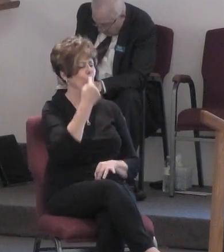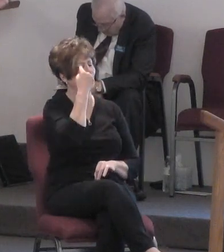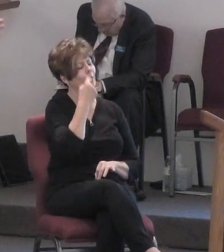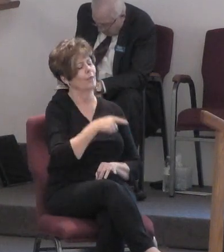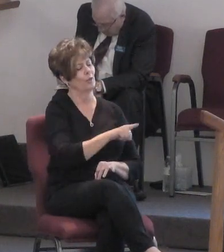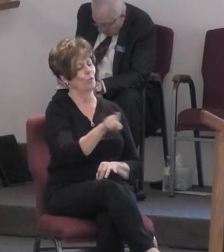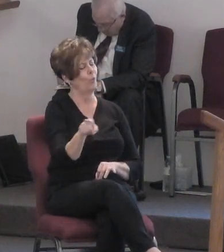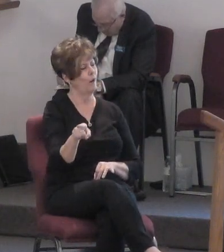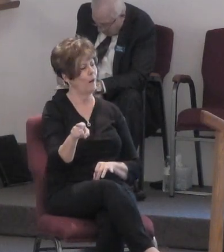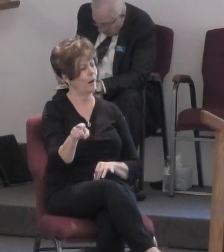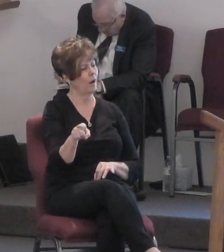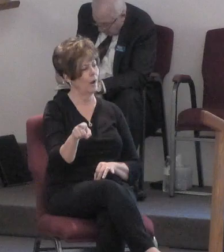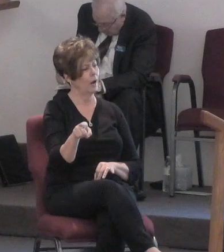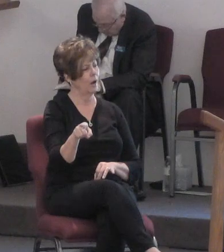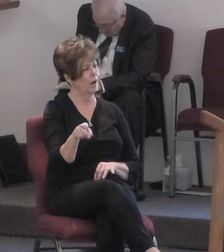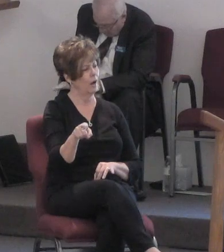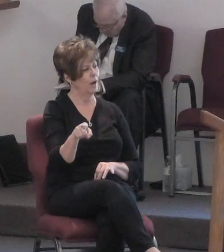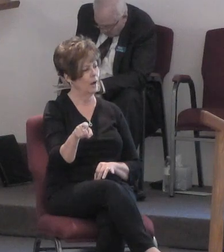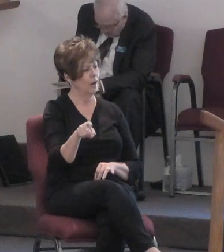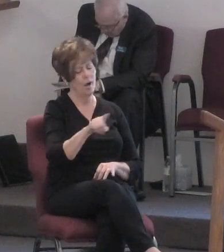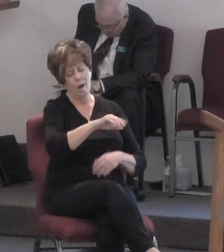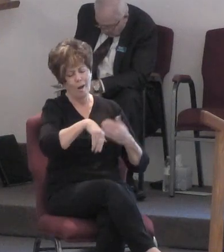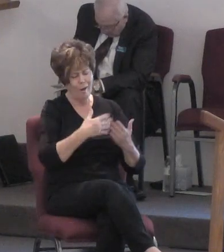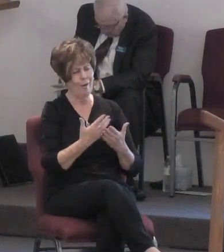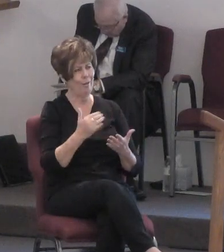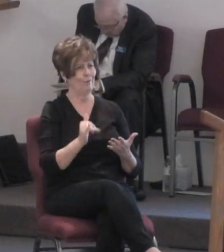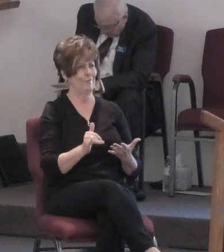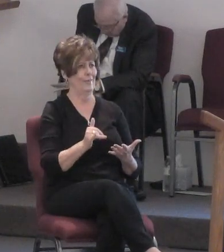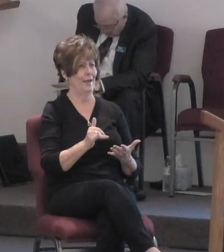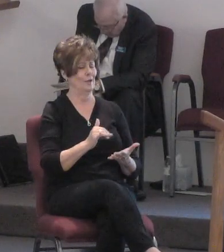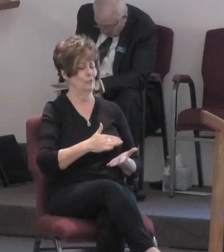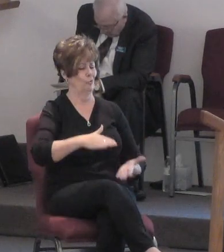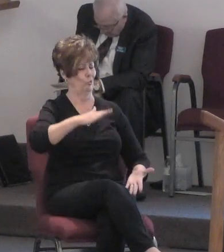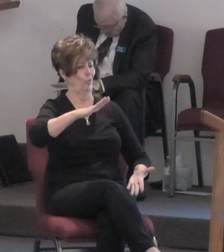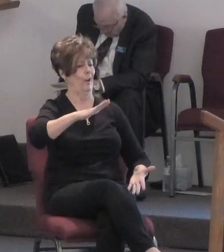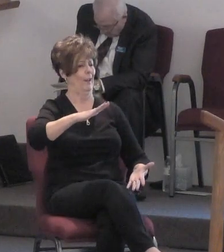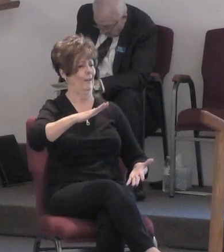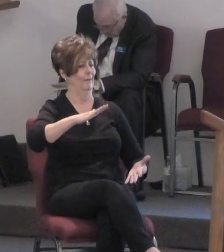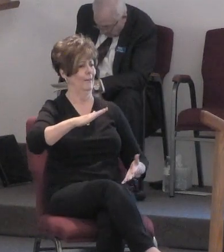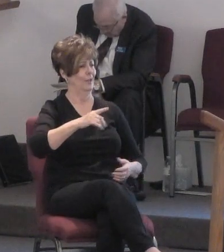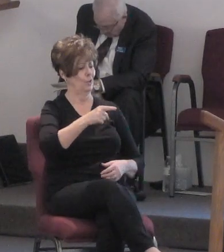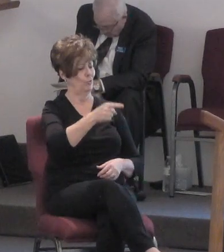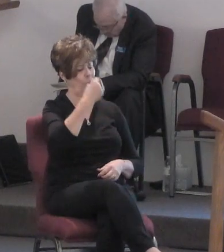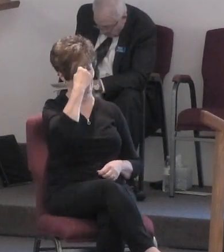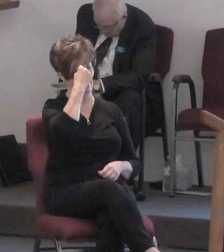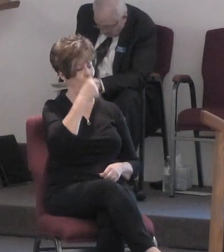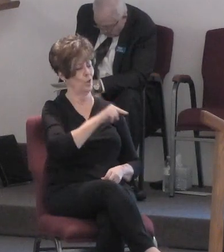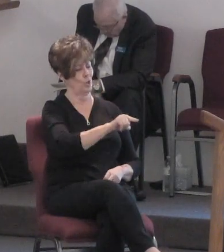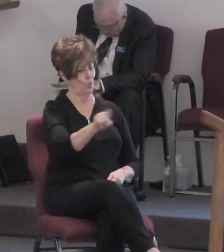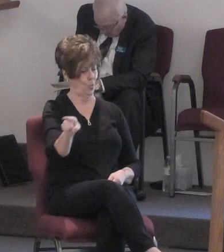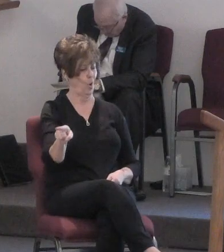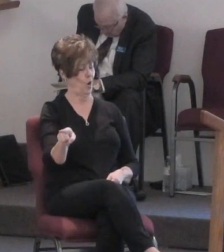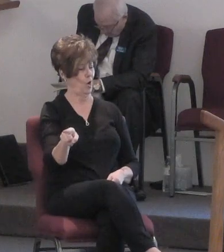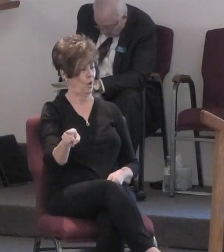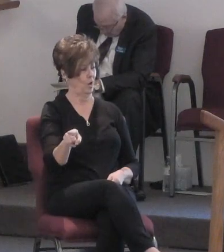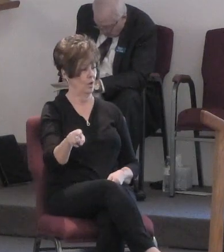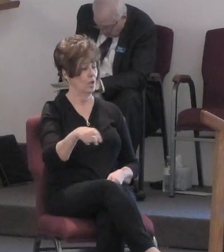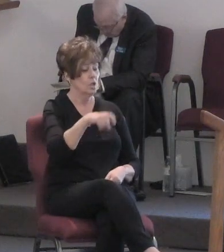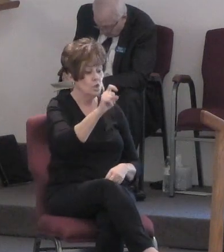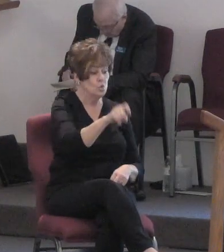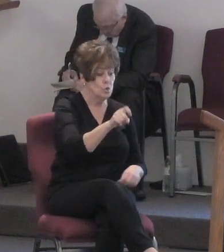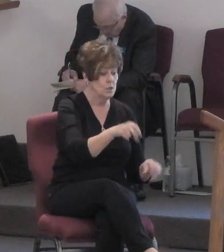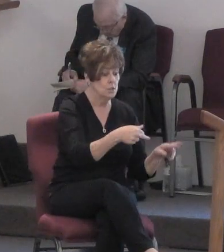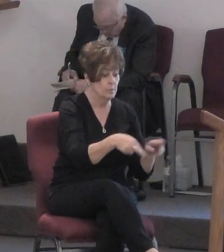all of that that you think you are, all of that great self-image, I need you to get this. You need to be ready to wash somebody's